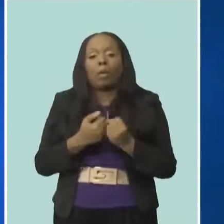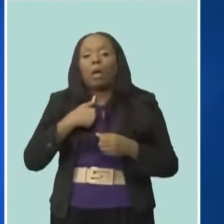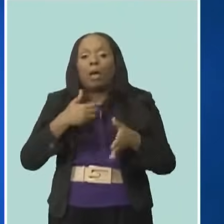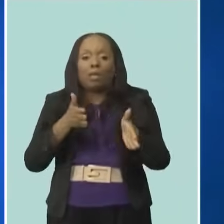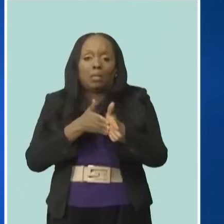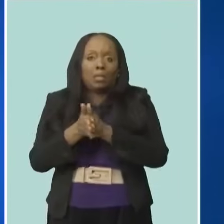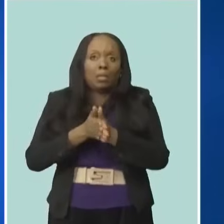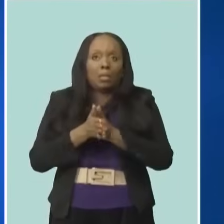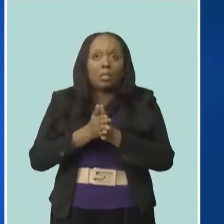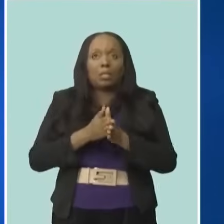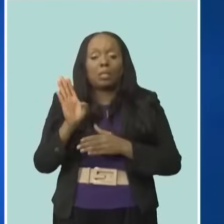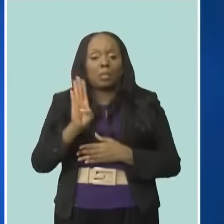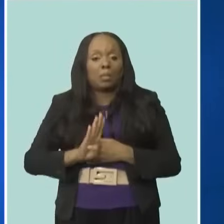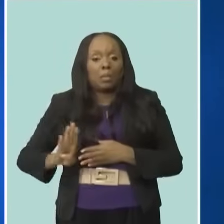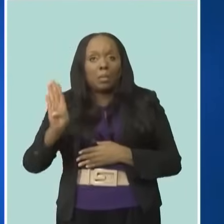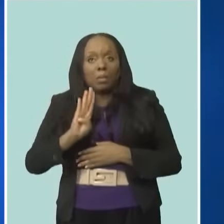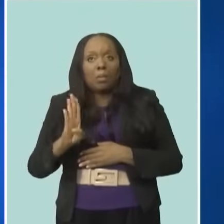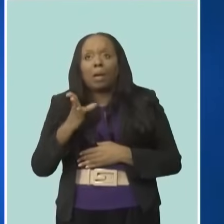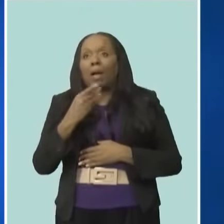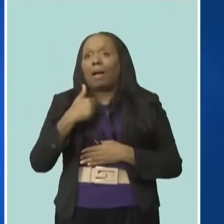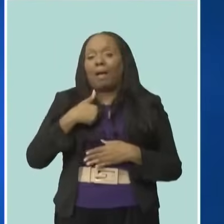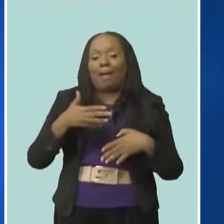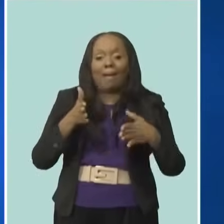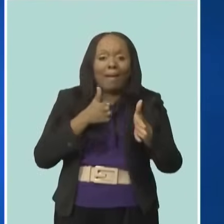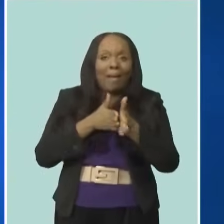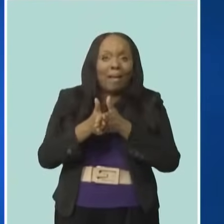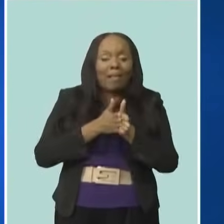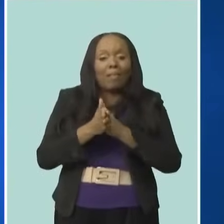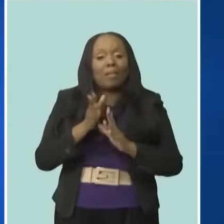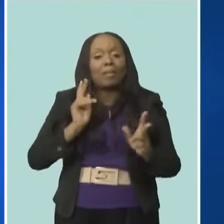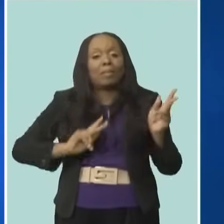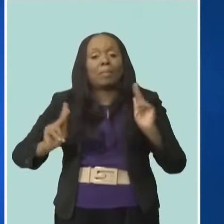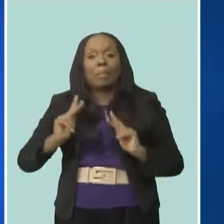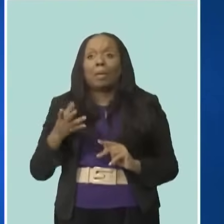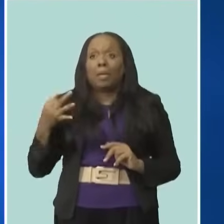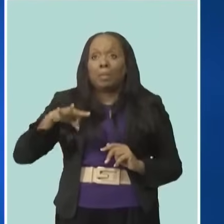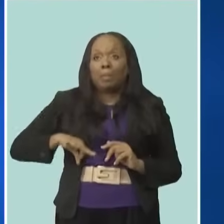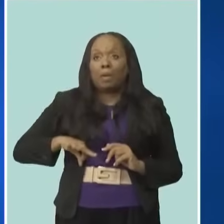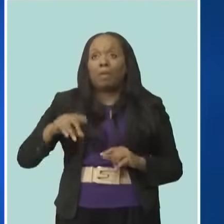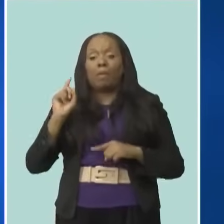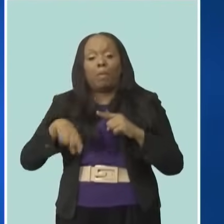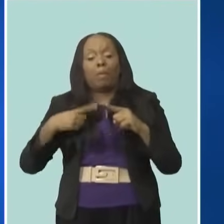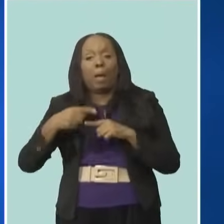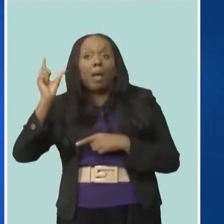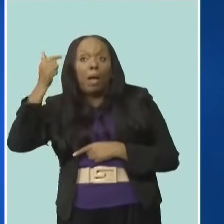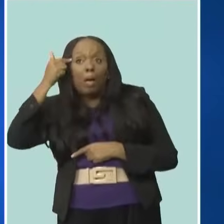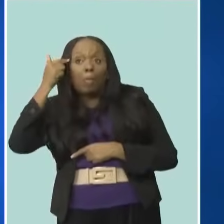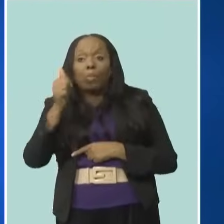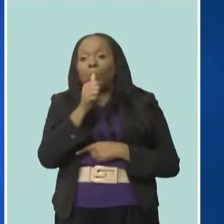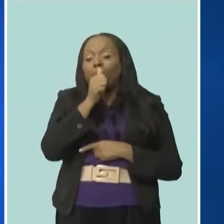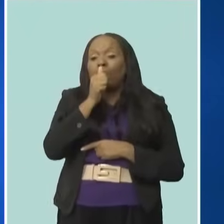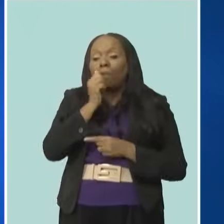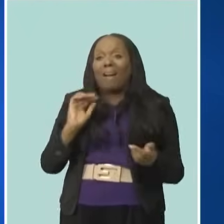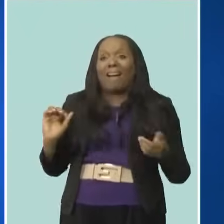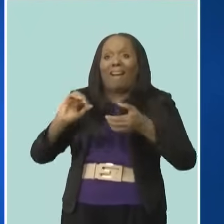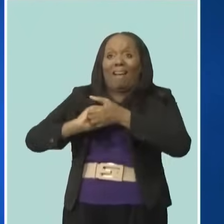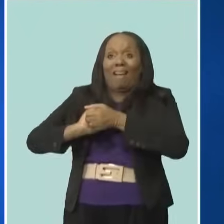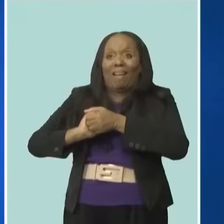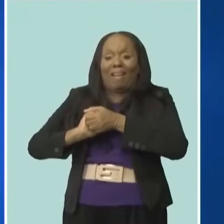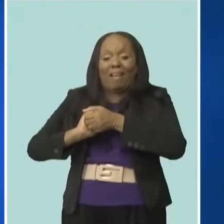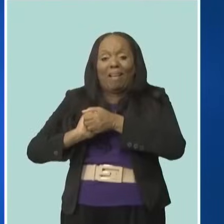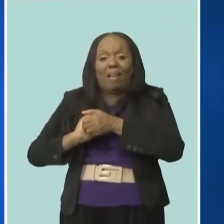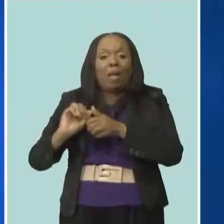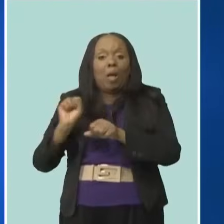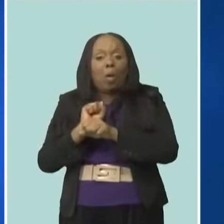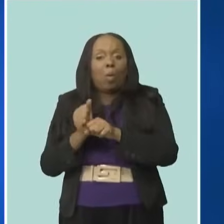country and the patients of the country benefiting from us working together to be able to reduce the unit